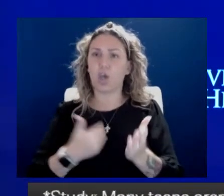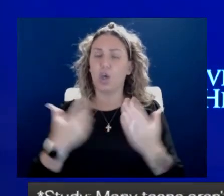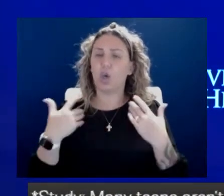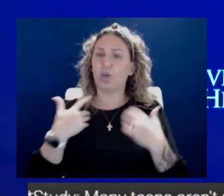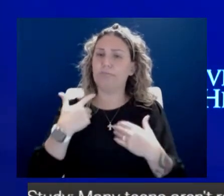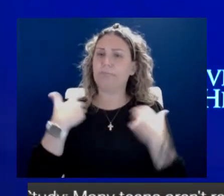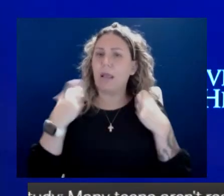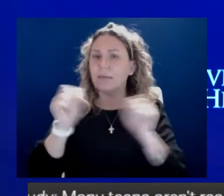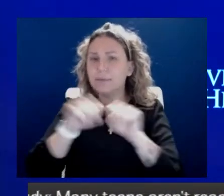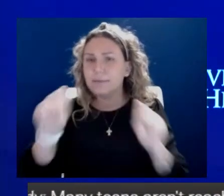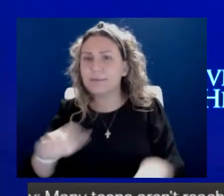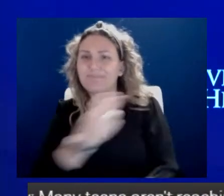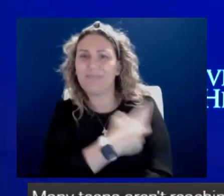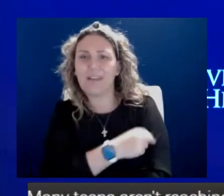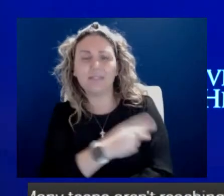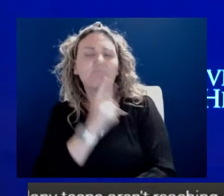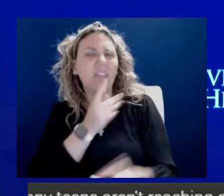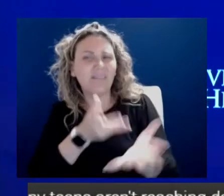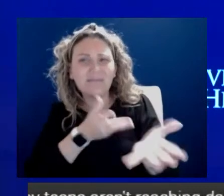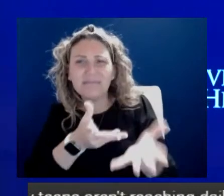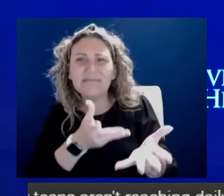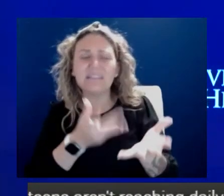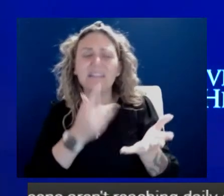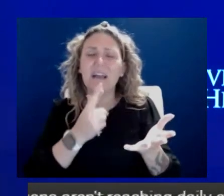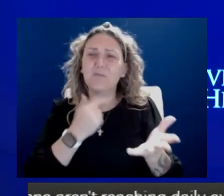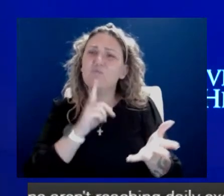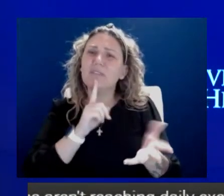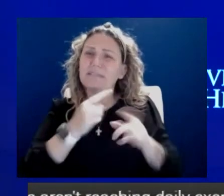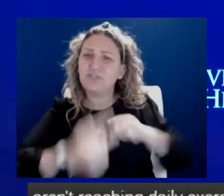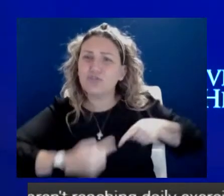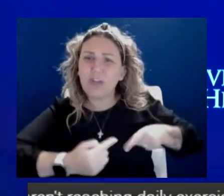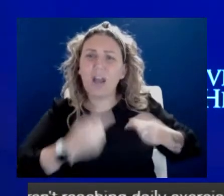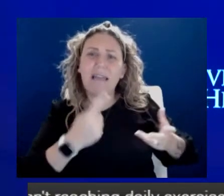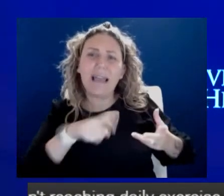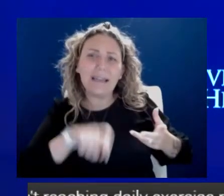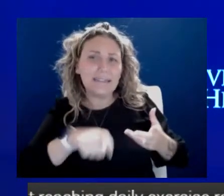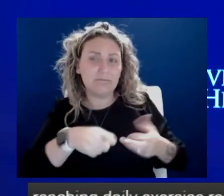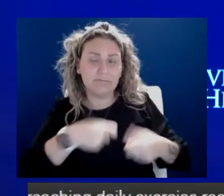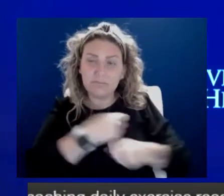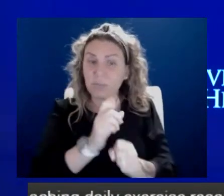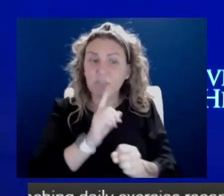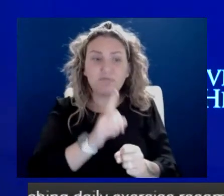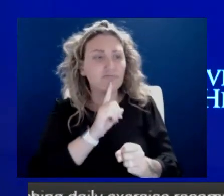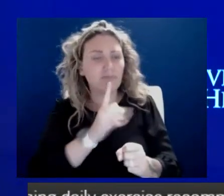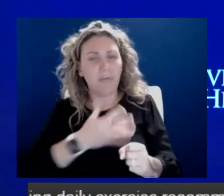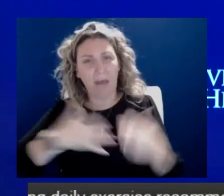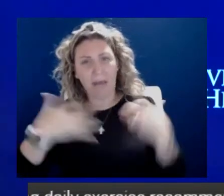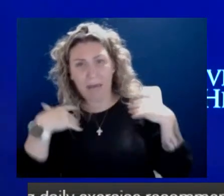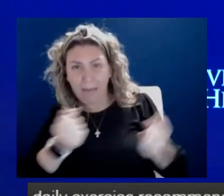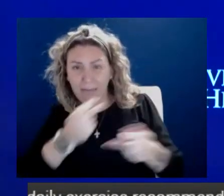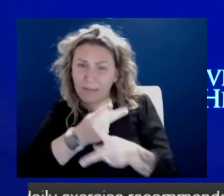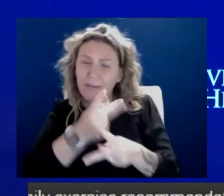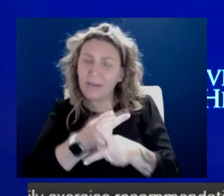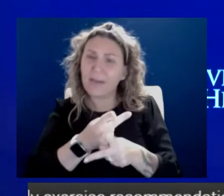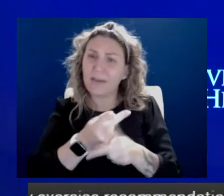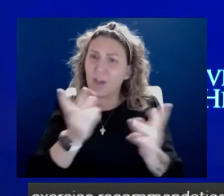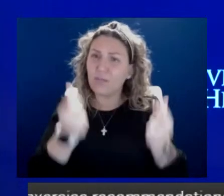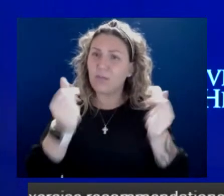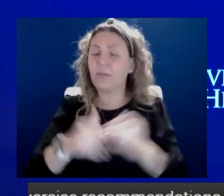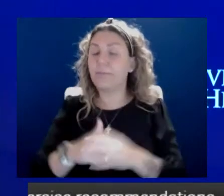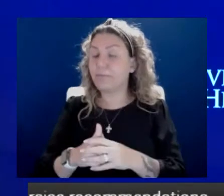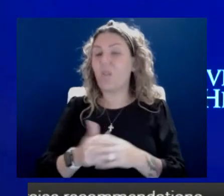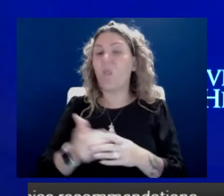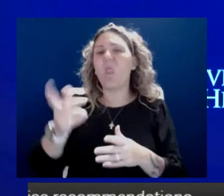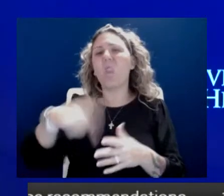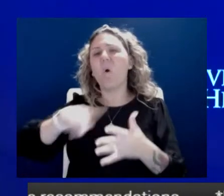talk with people and ask, hey, I'm really struggling with this, but I want to make sure that I get my health care right away. So those are kind of the things that